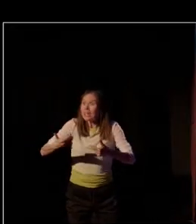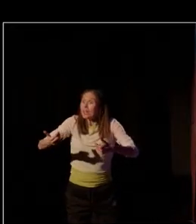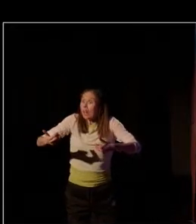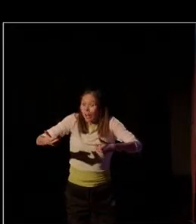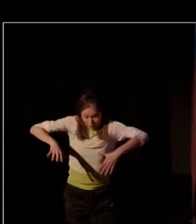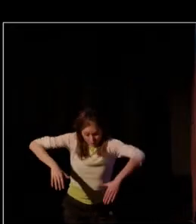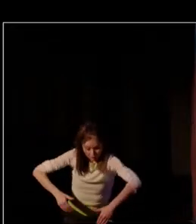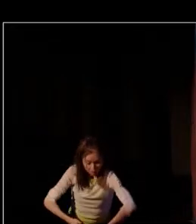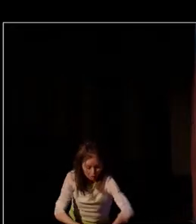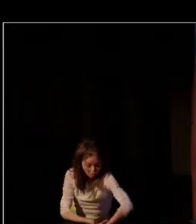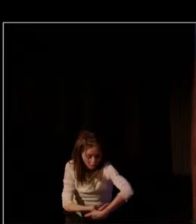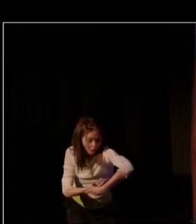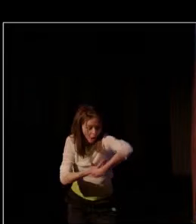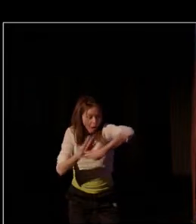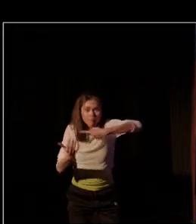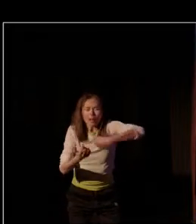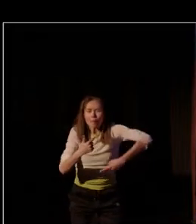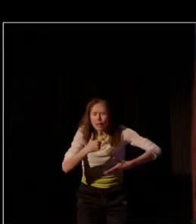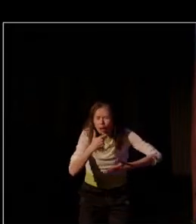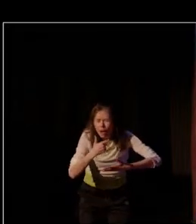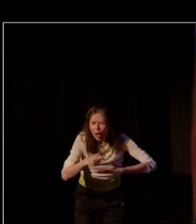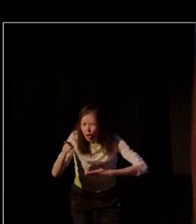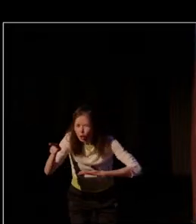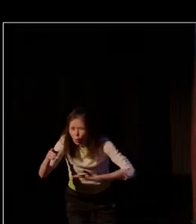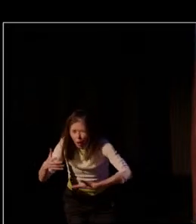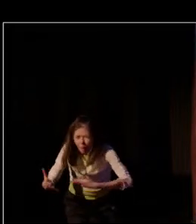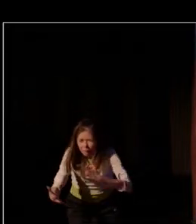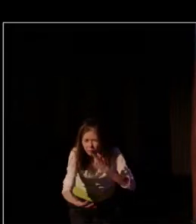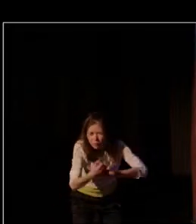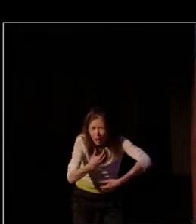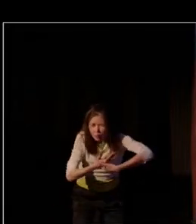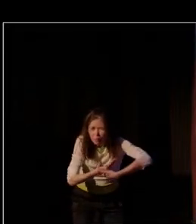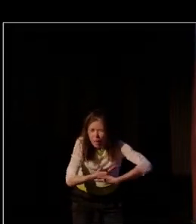Leontes and Camillo at the reuniting, which were filled with awe.